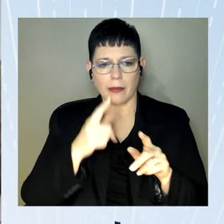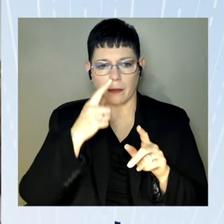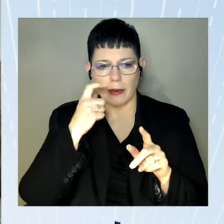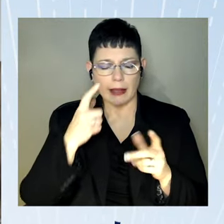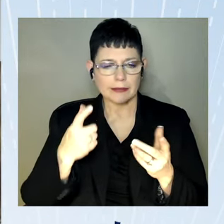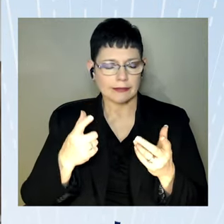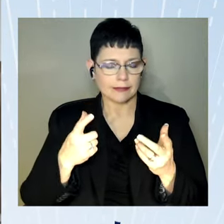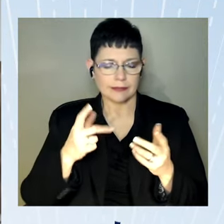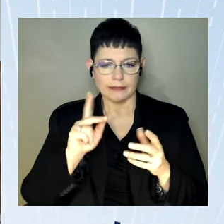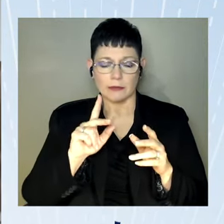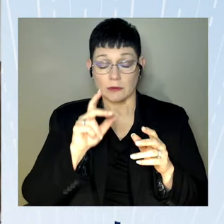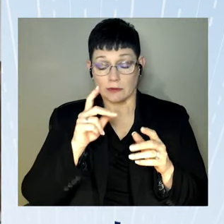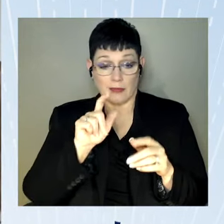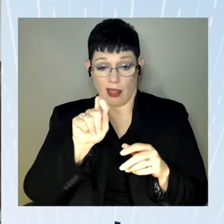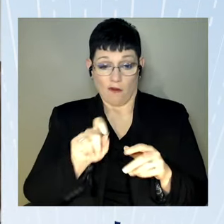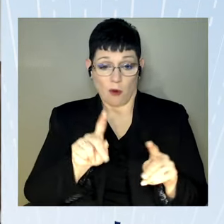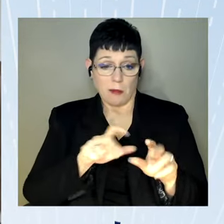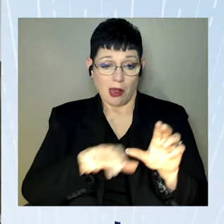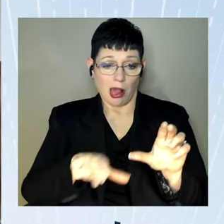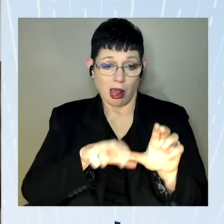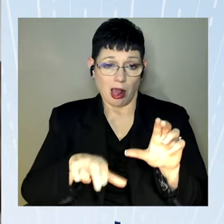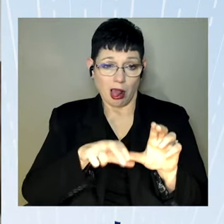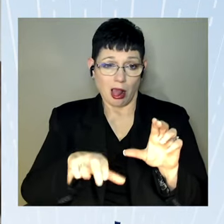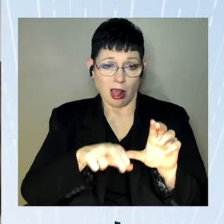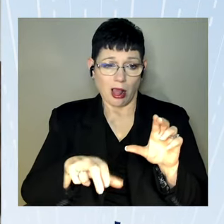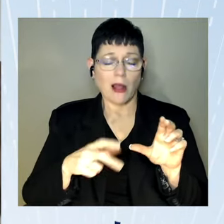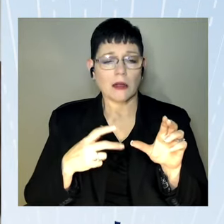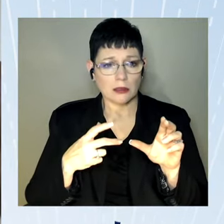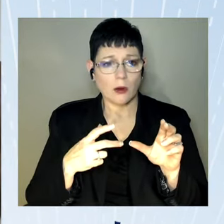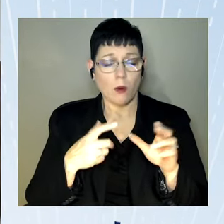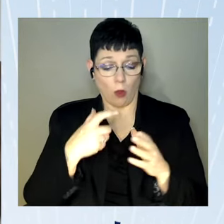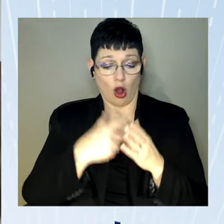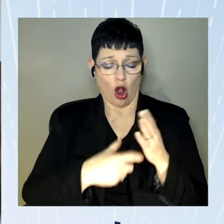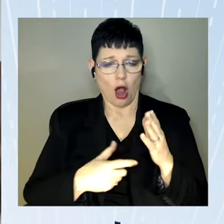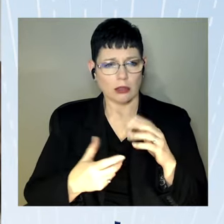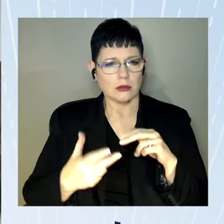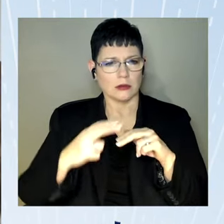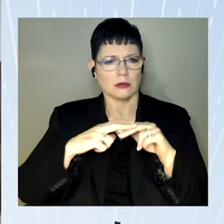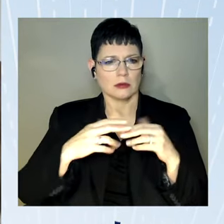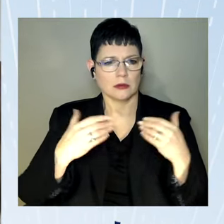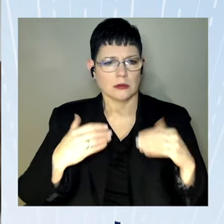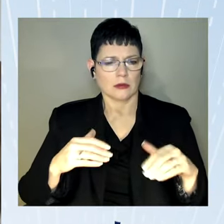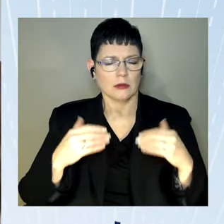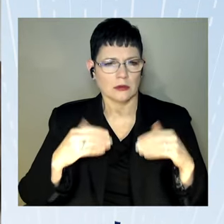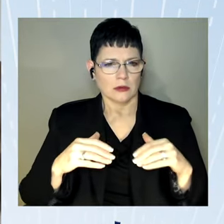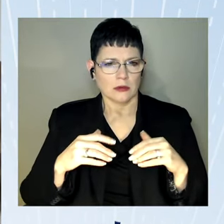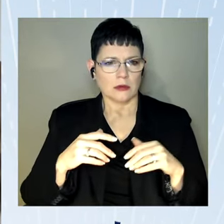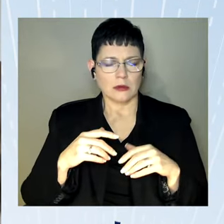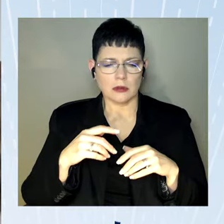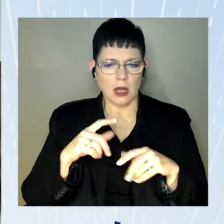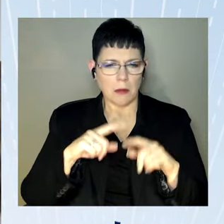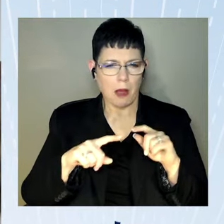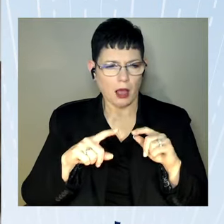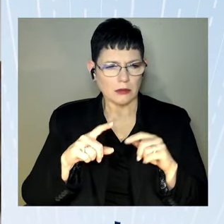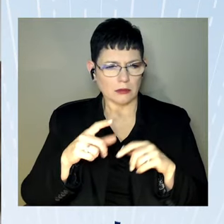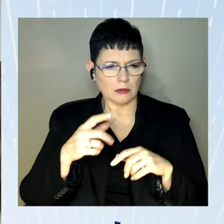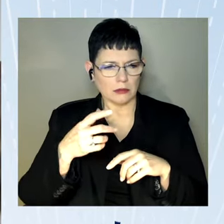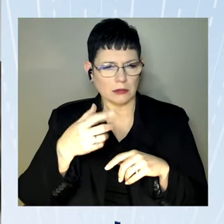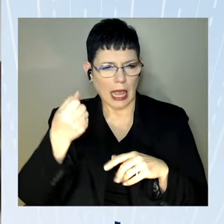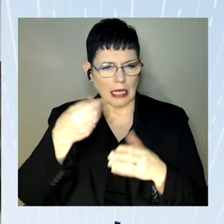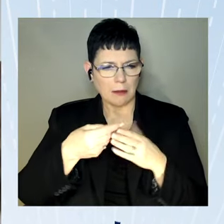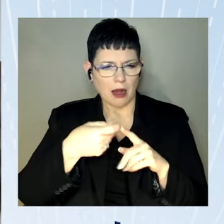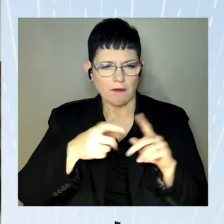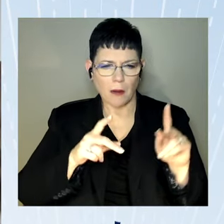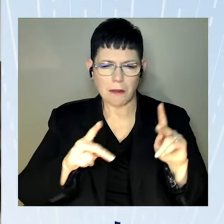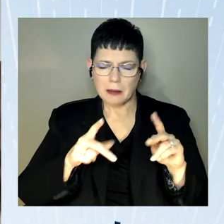care for people who need it is too high, but making care affordable at the cost of worker wages doesn't work. Also, when we talk